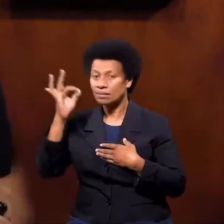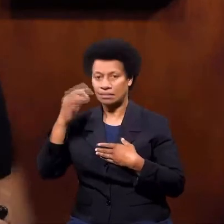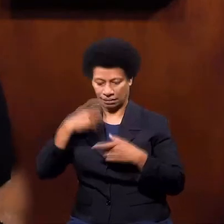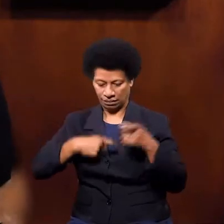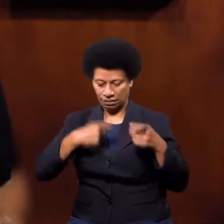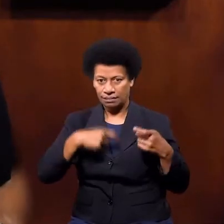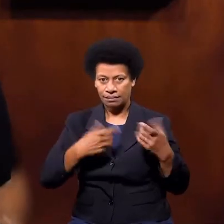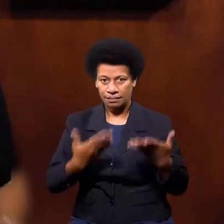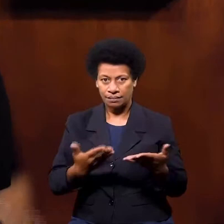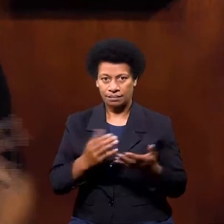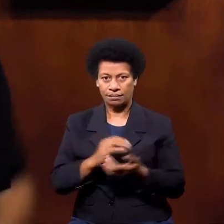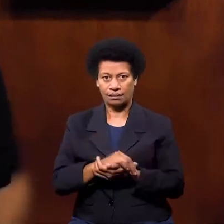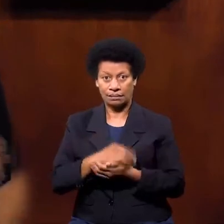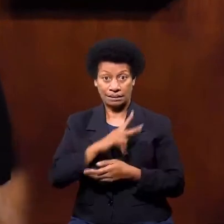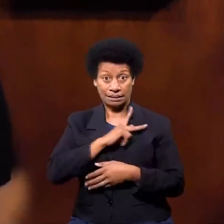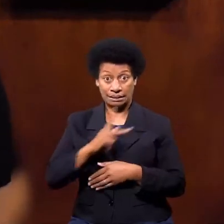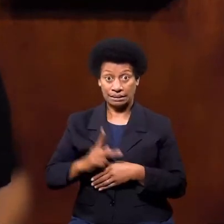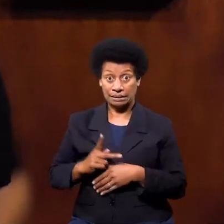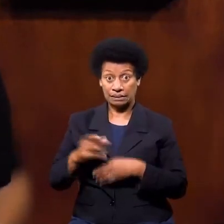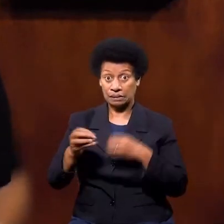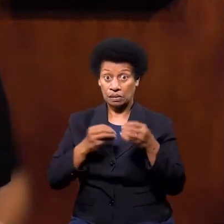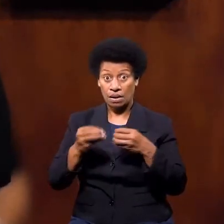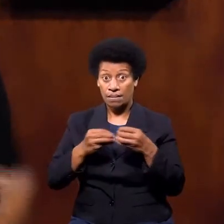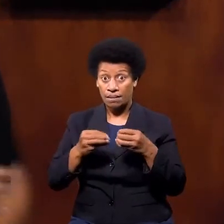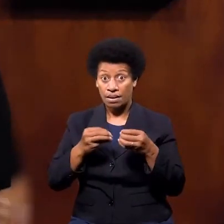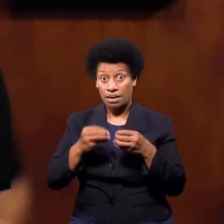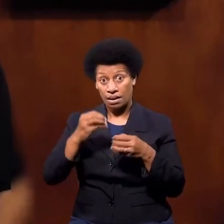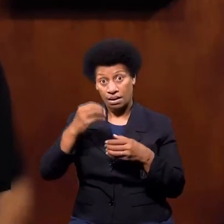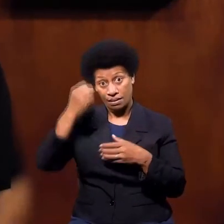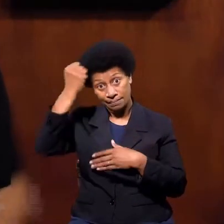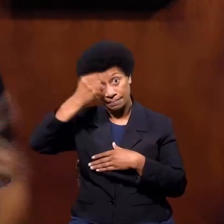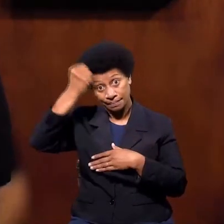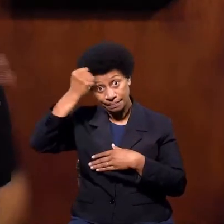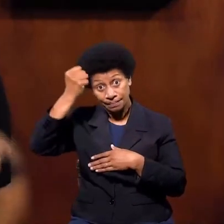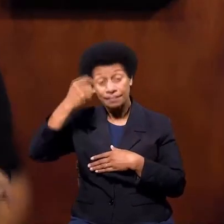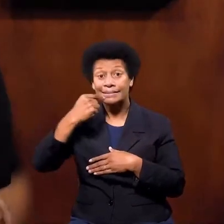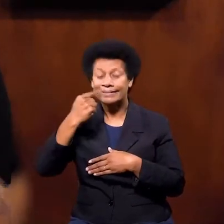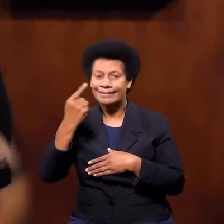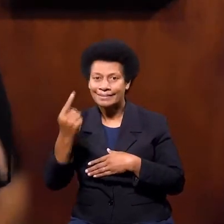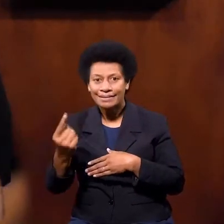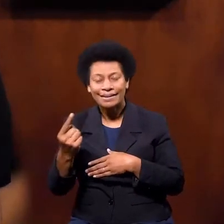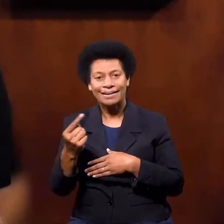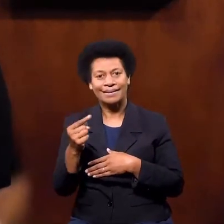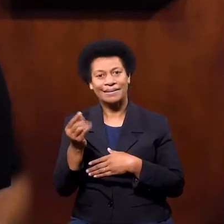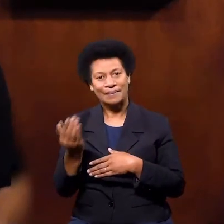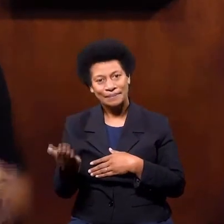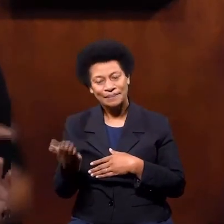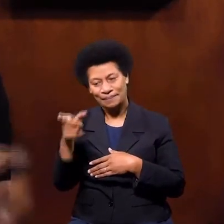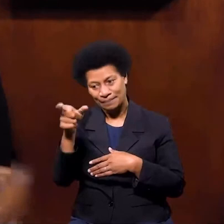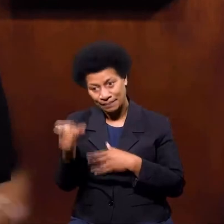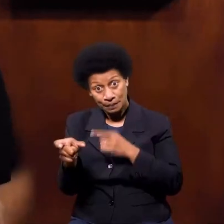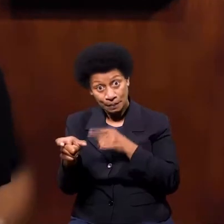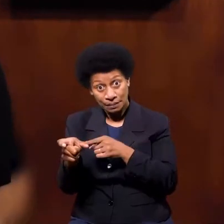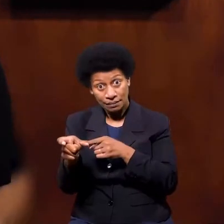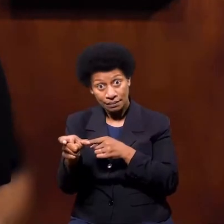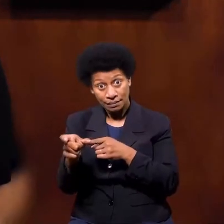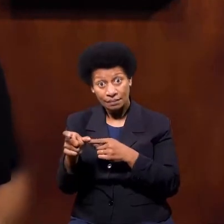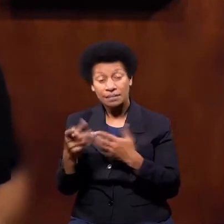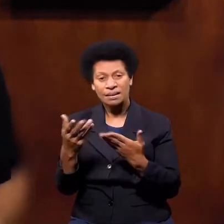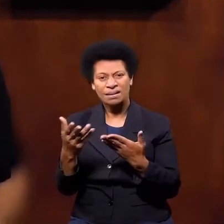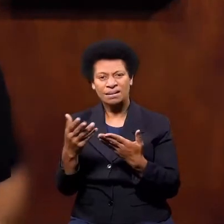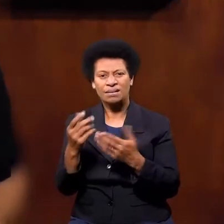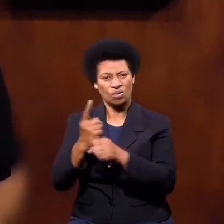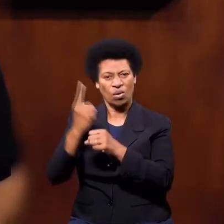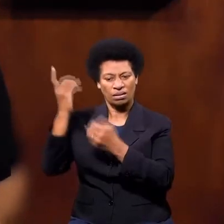said, King Solomon is not wise, you know, for nothing. He's wise for a very good reason, and I think this is a manifestation of his